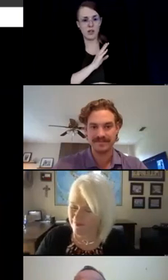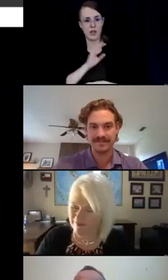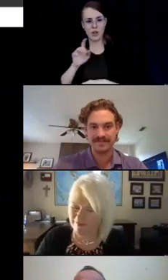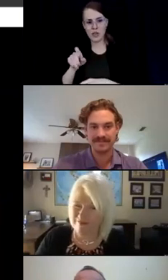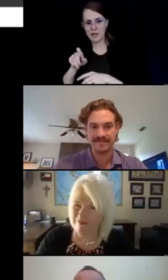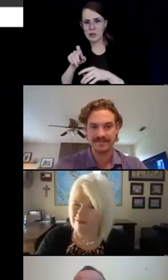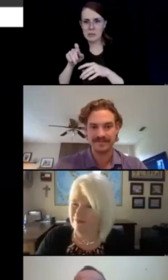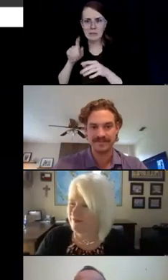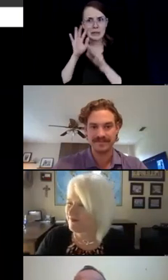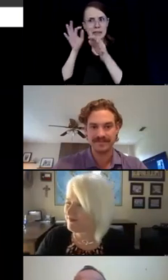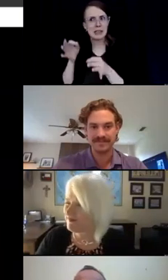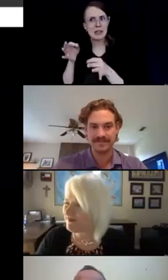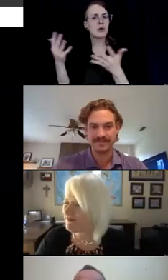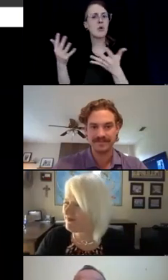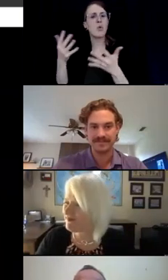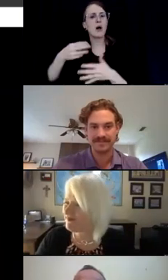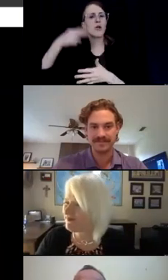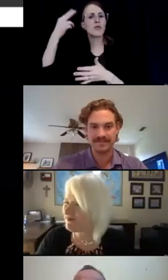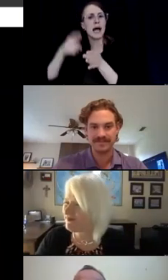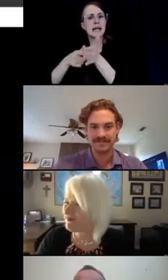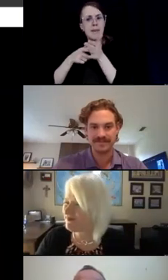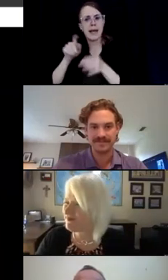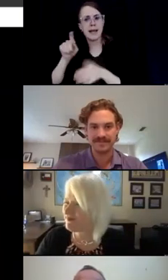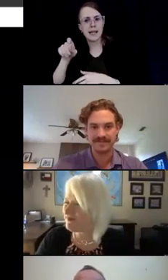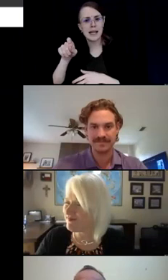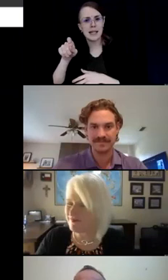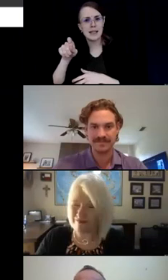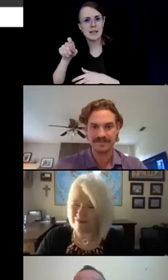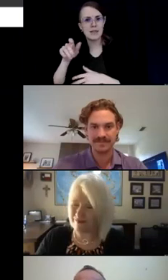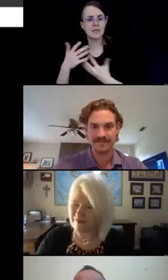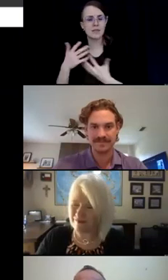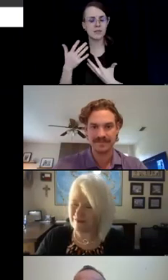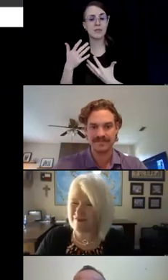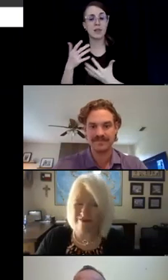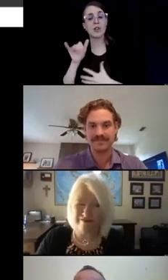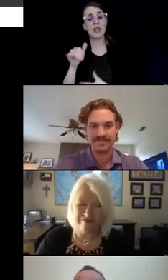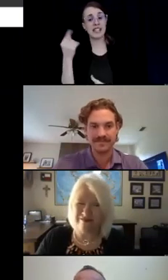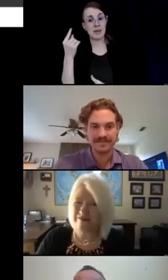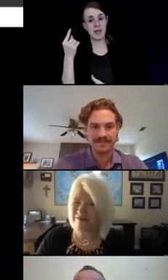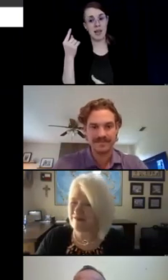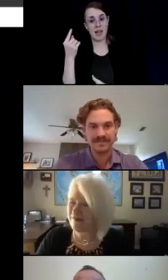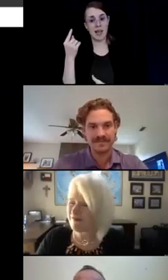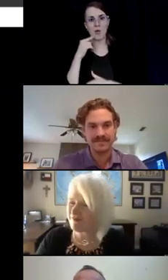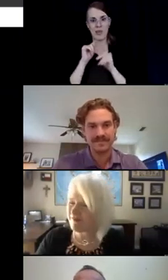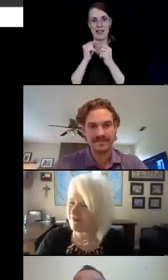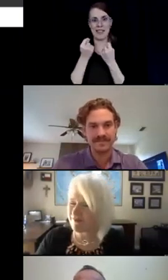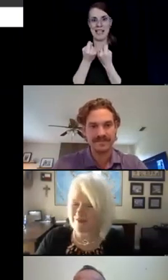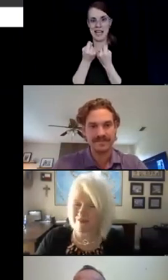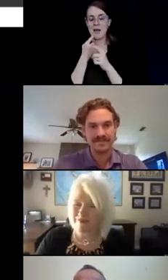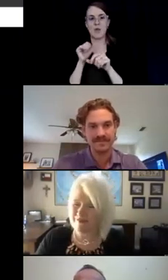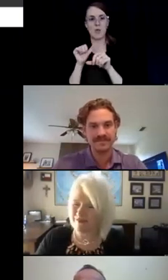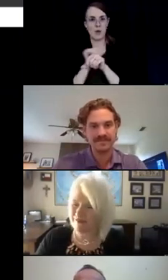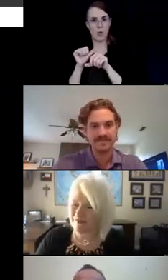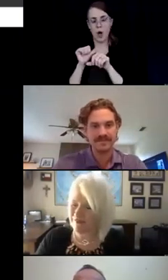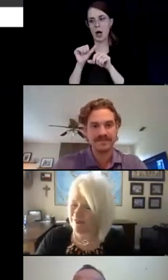high demand needs and occupations are. So that is something that when Robert Andrade and the team work to